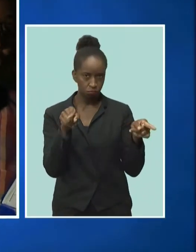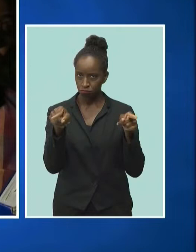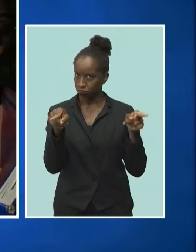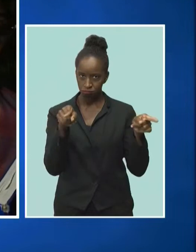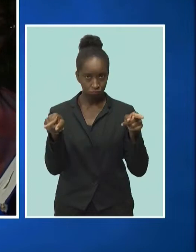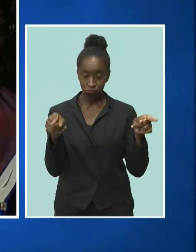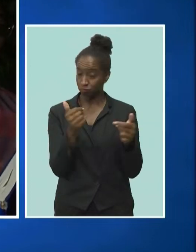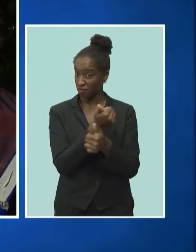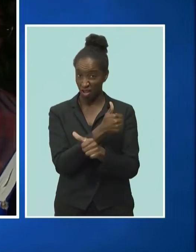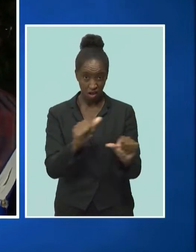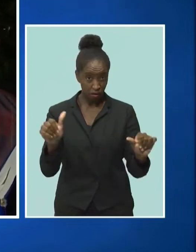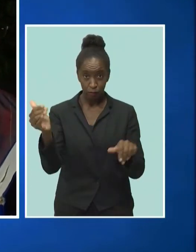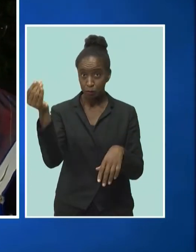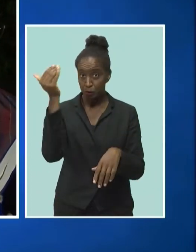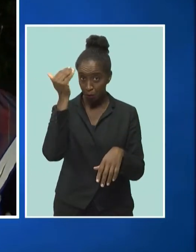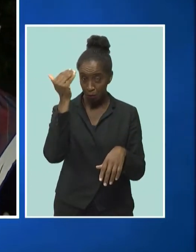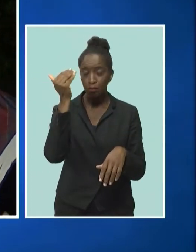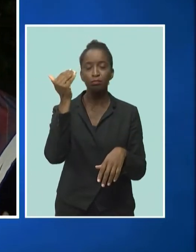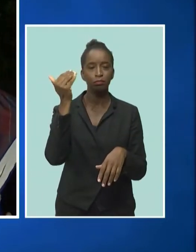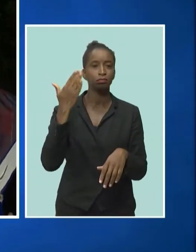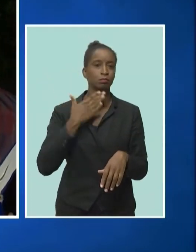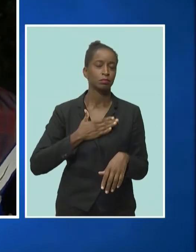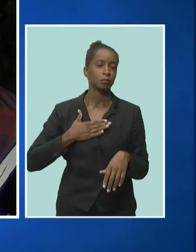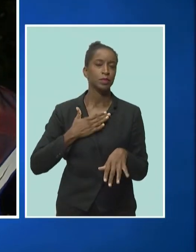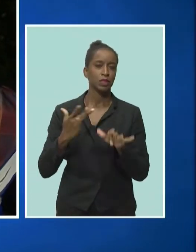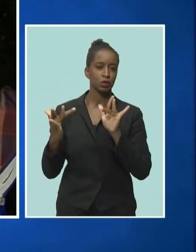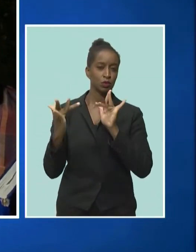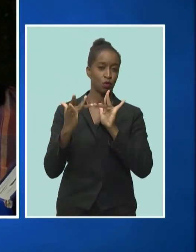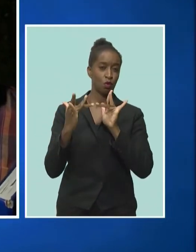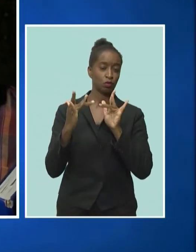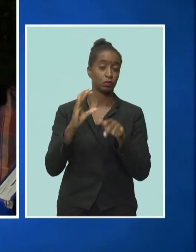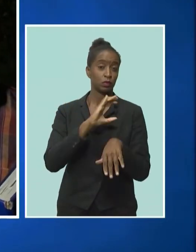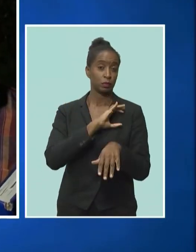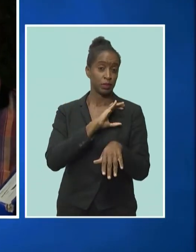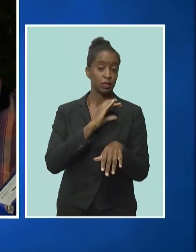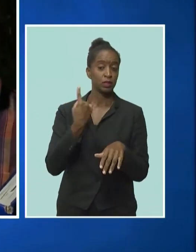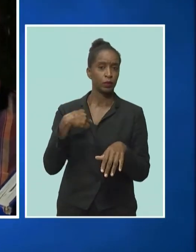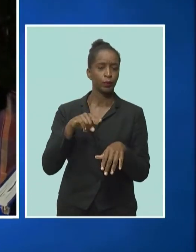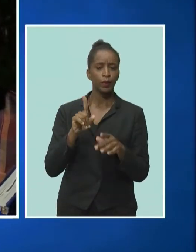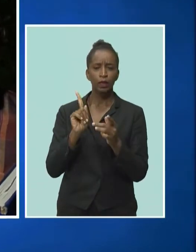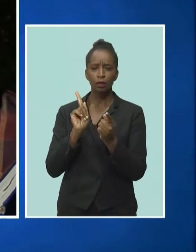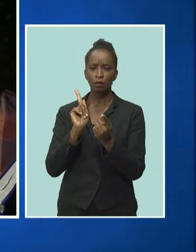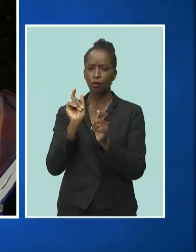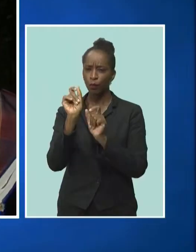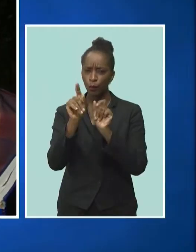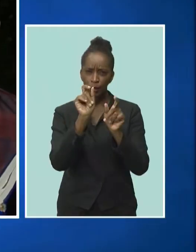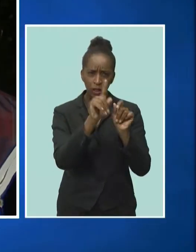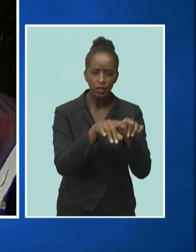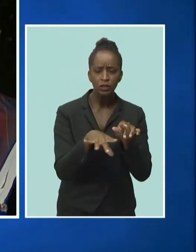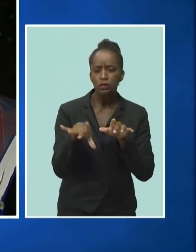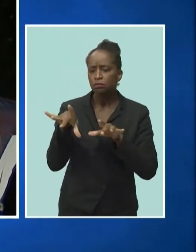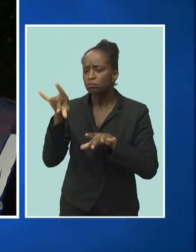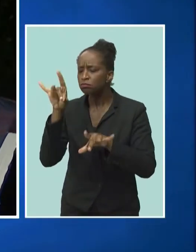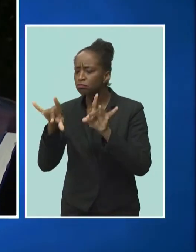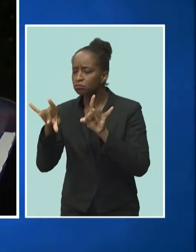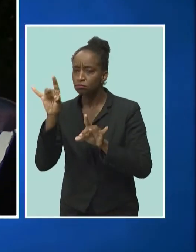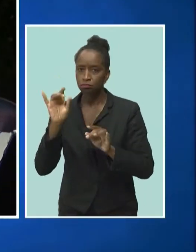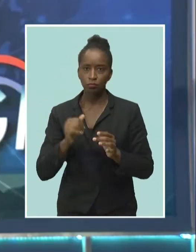are in the middle of investigations, sensitive investigations, and we can do it with the help of the general public as